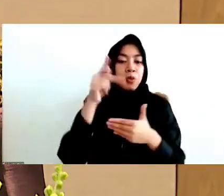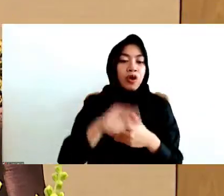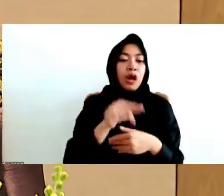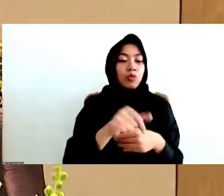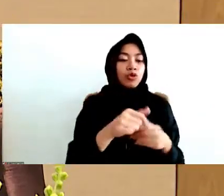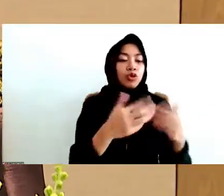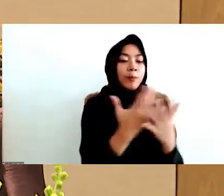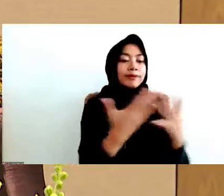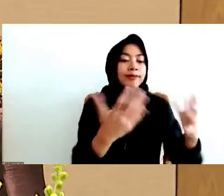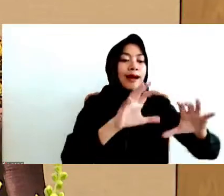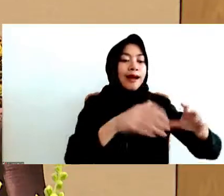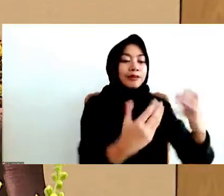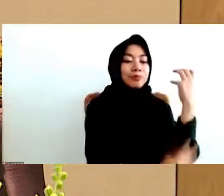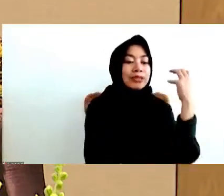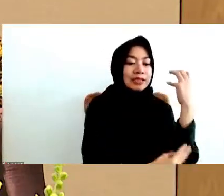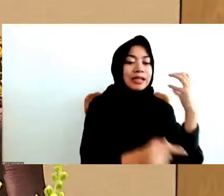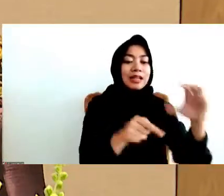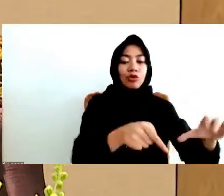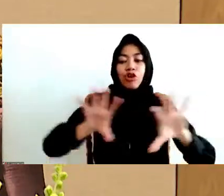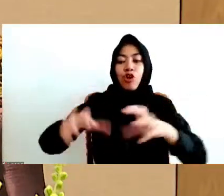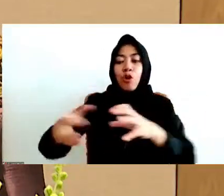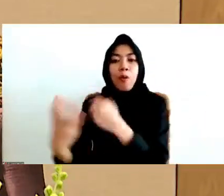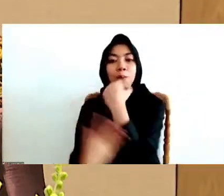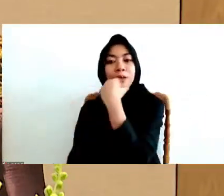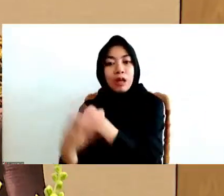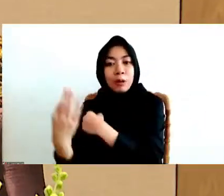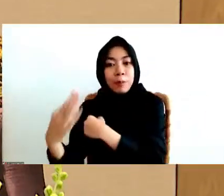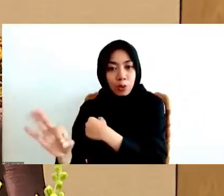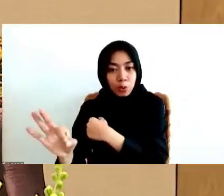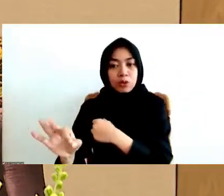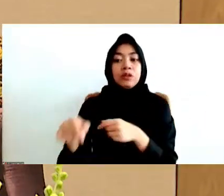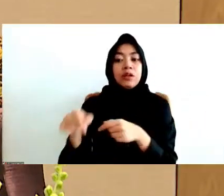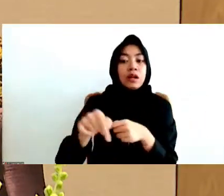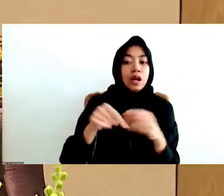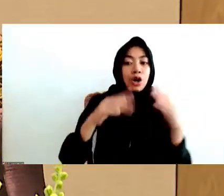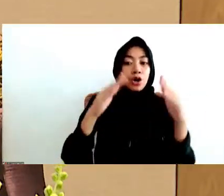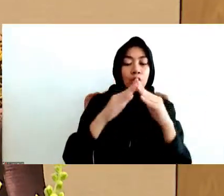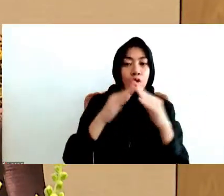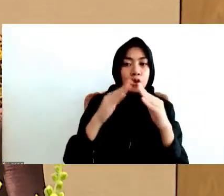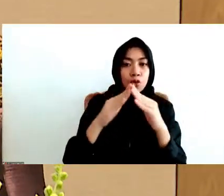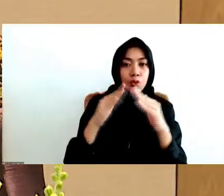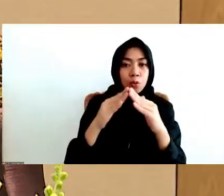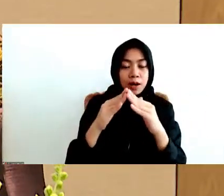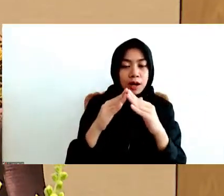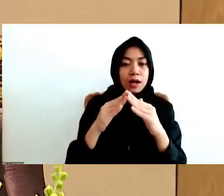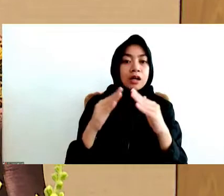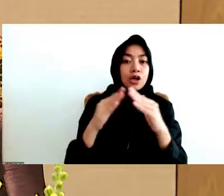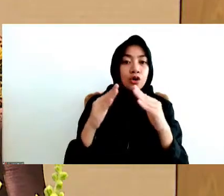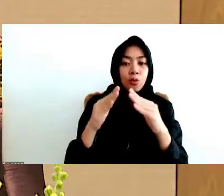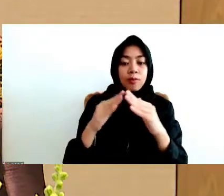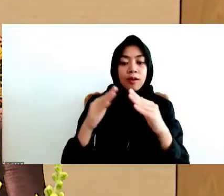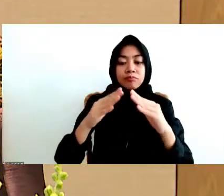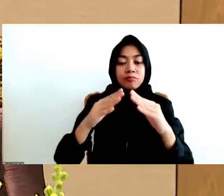new poor and new vulnerable household that affected by this pandemic.